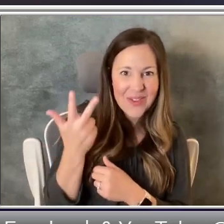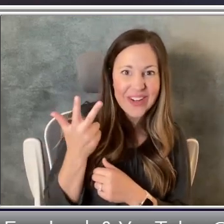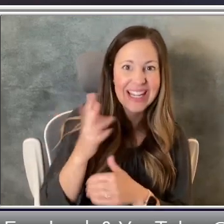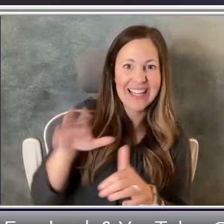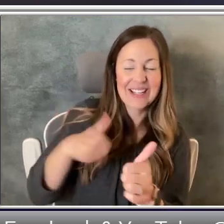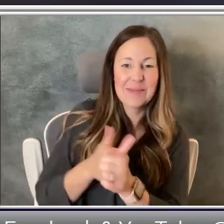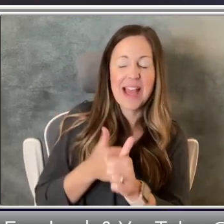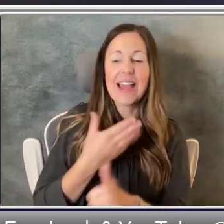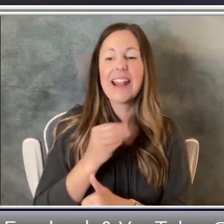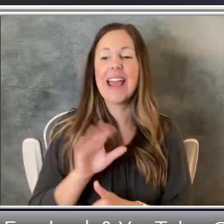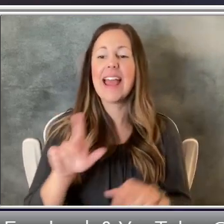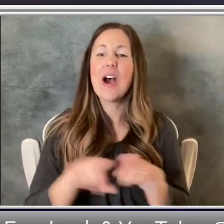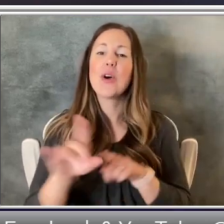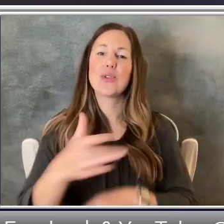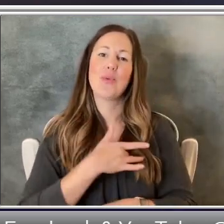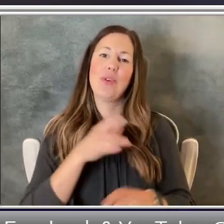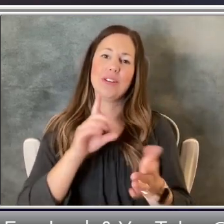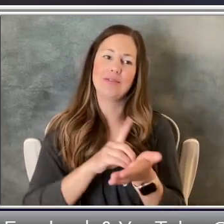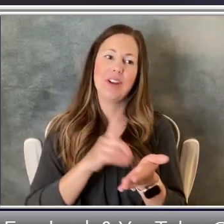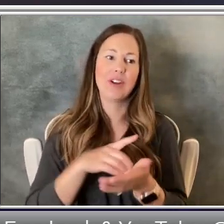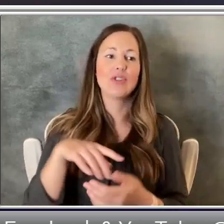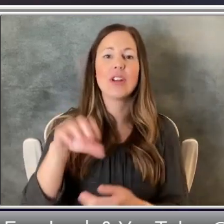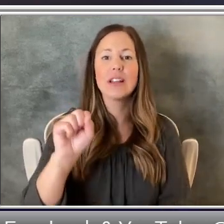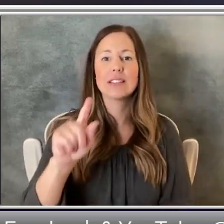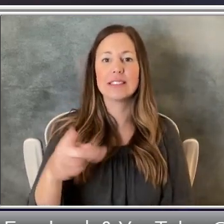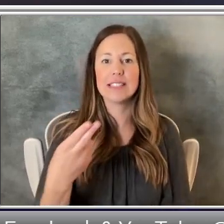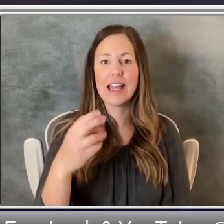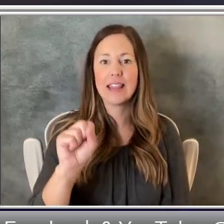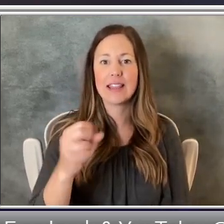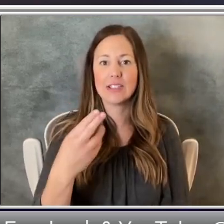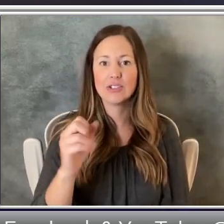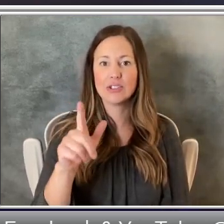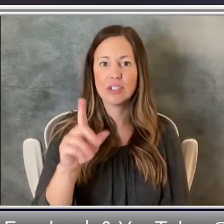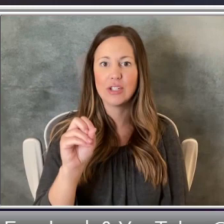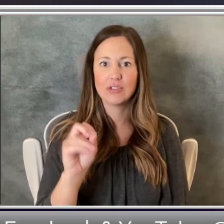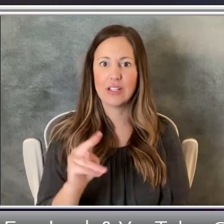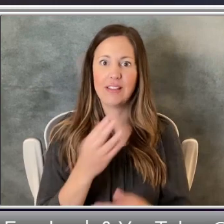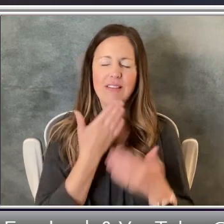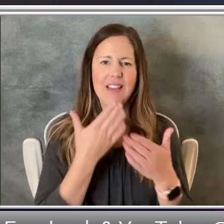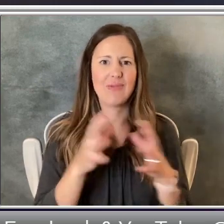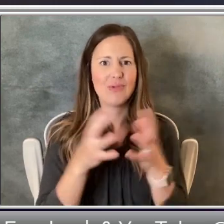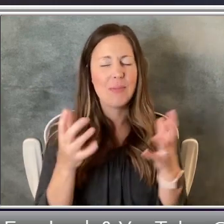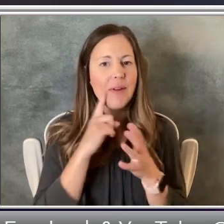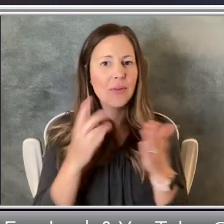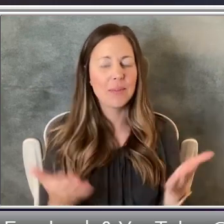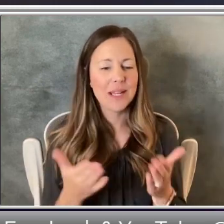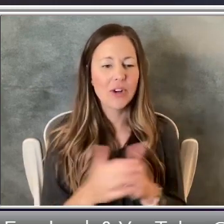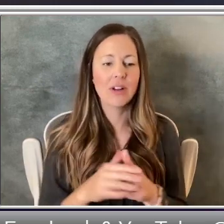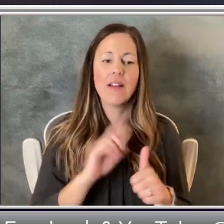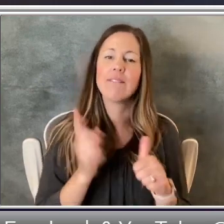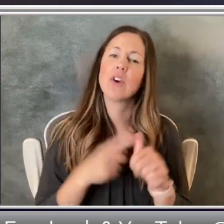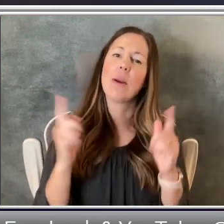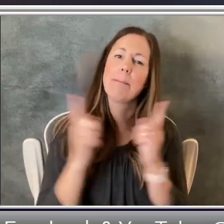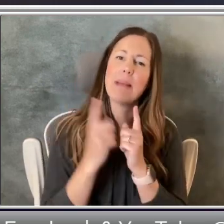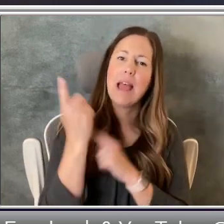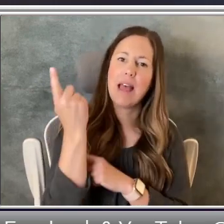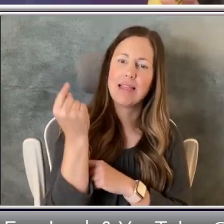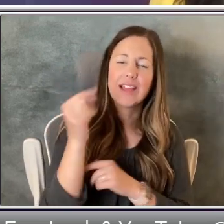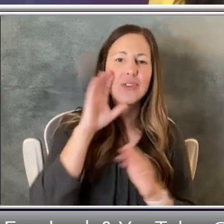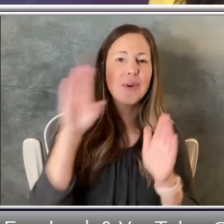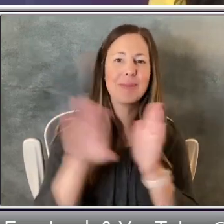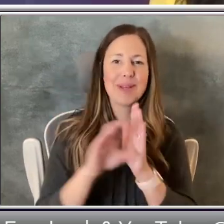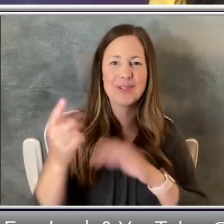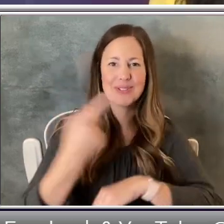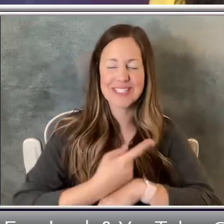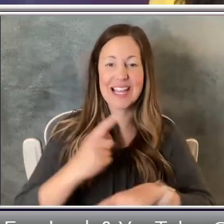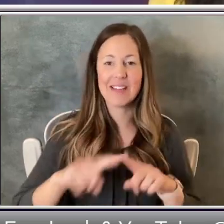her cardiologist, Dr. Seth Sheldon. Dr. Sheldon, thank you for being here. Brittany, we first met you last year, and it was Picture Day, but we